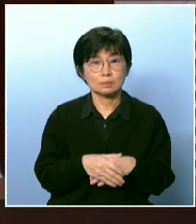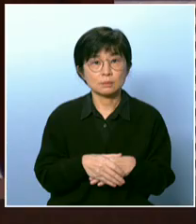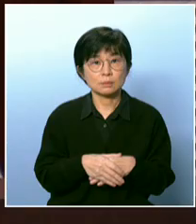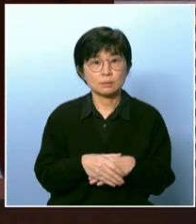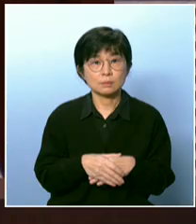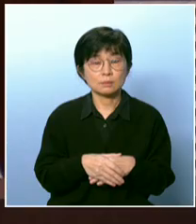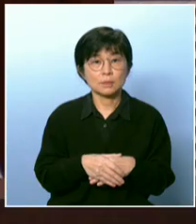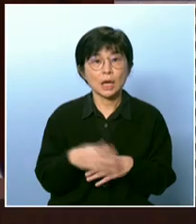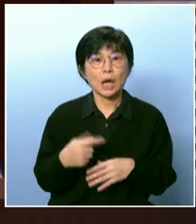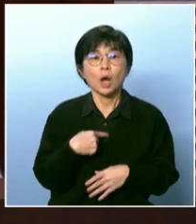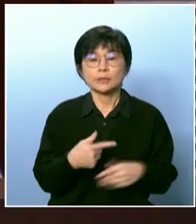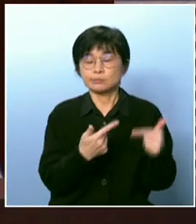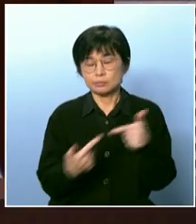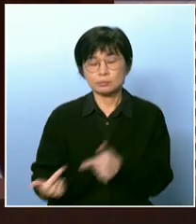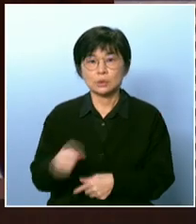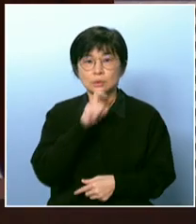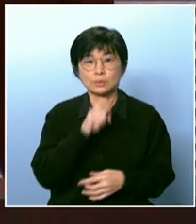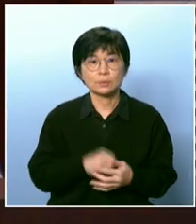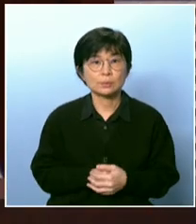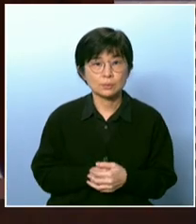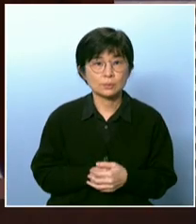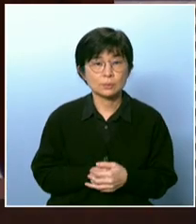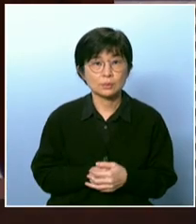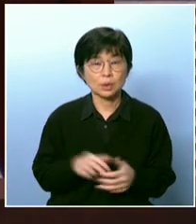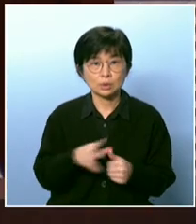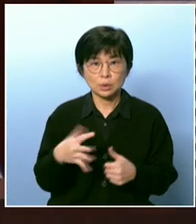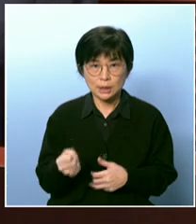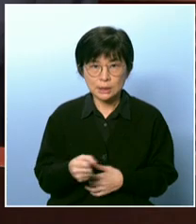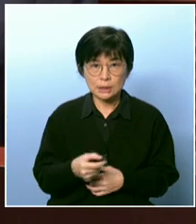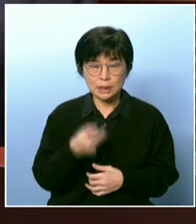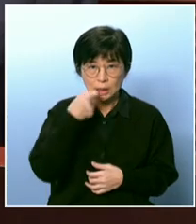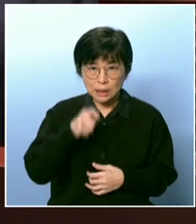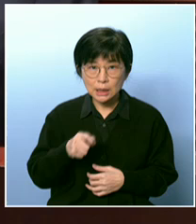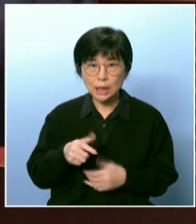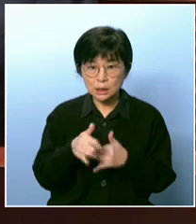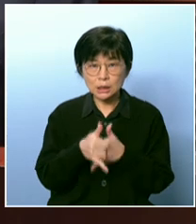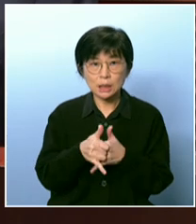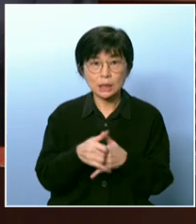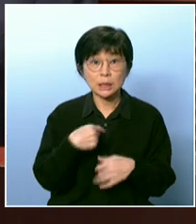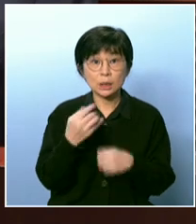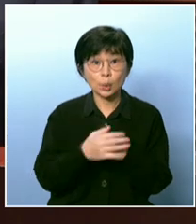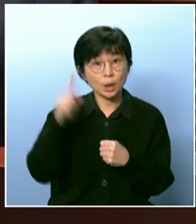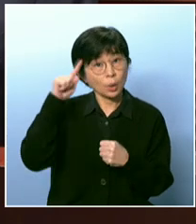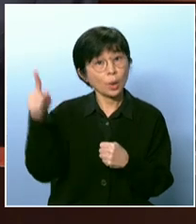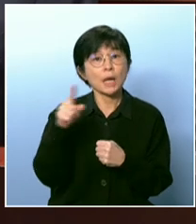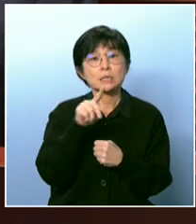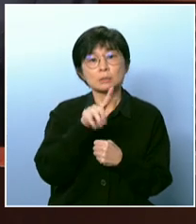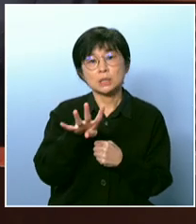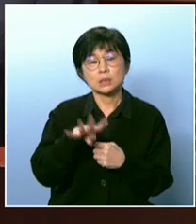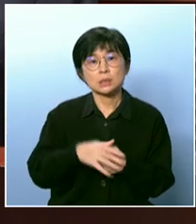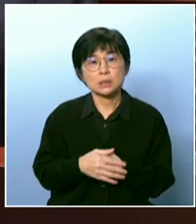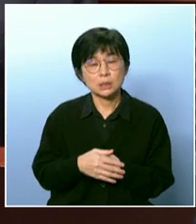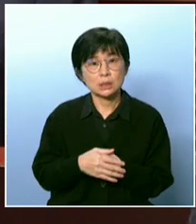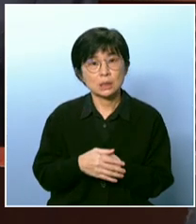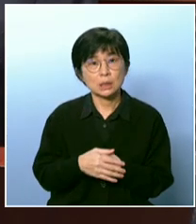It is actually quite a significant sum. We are still following up on that. Thank you, Chair. I